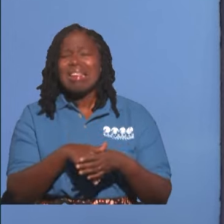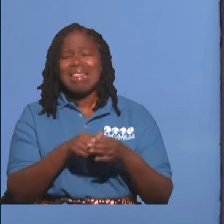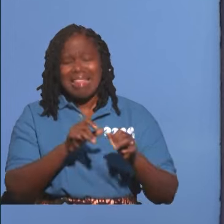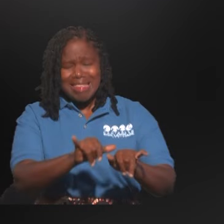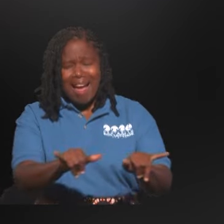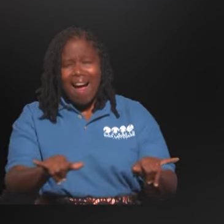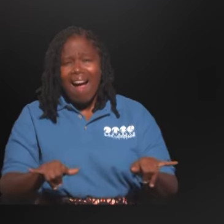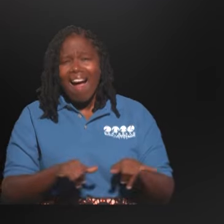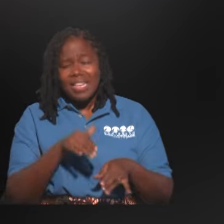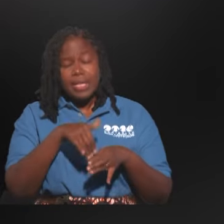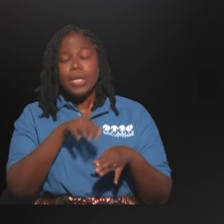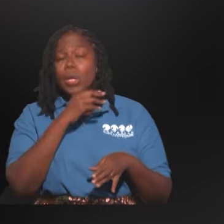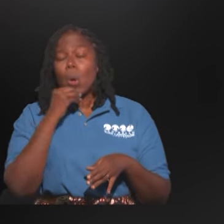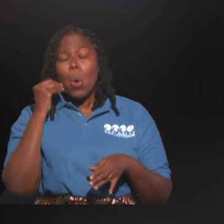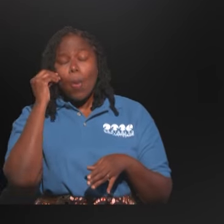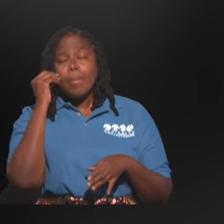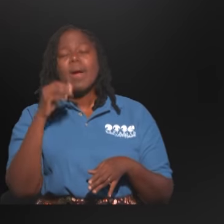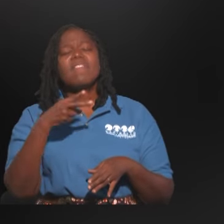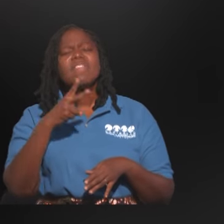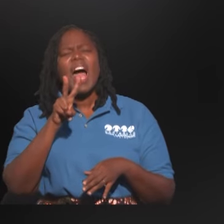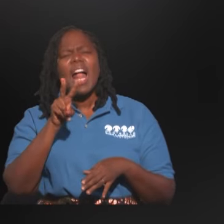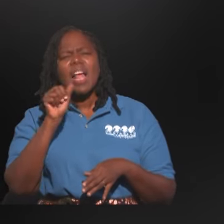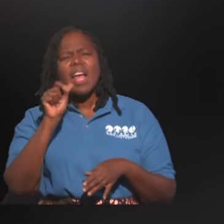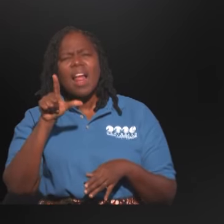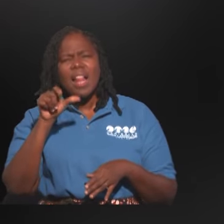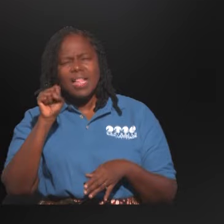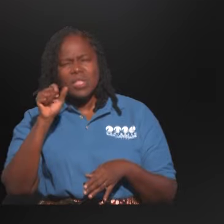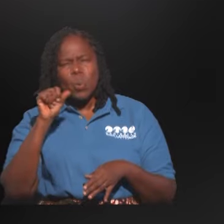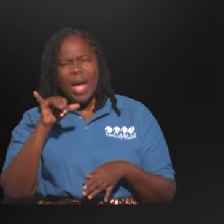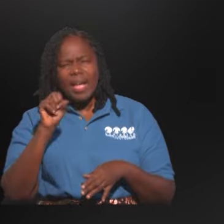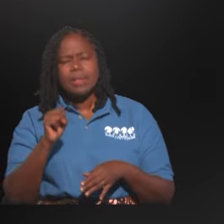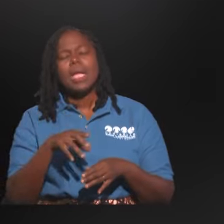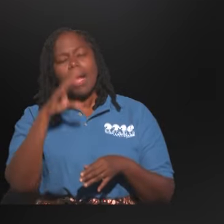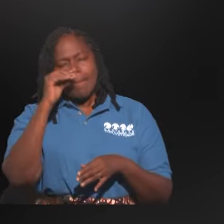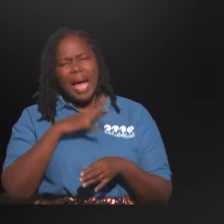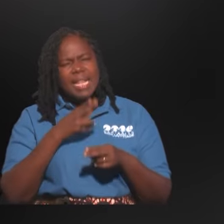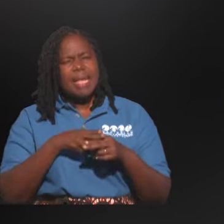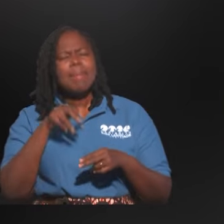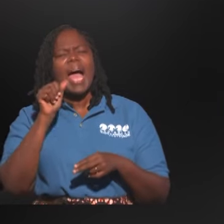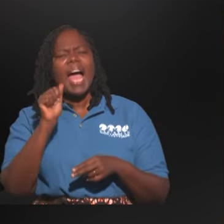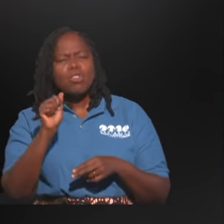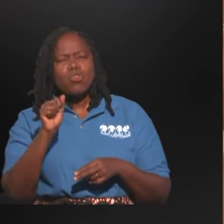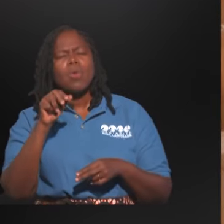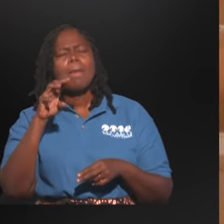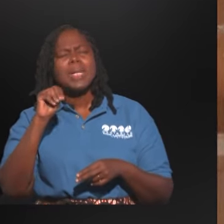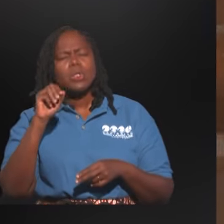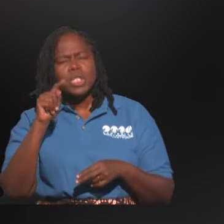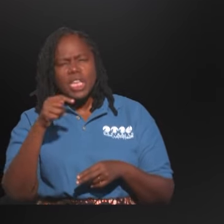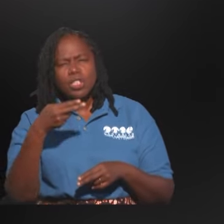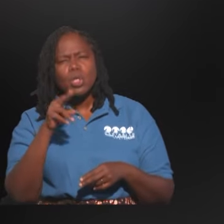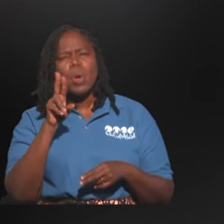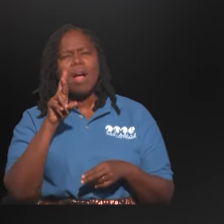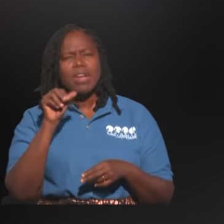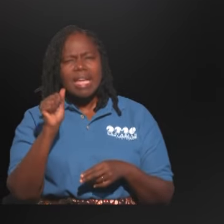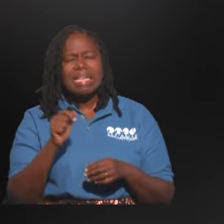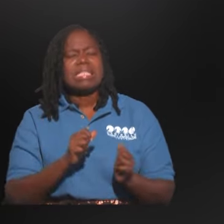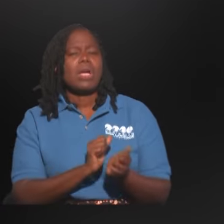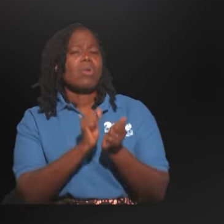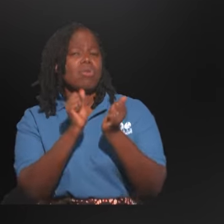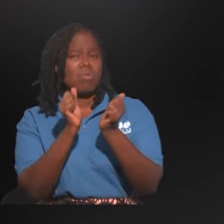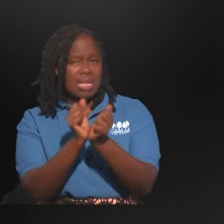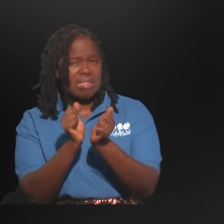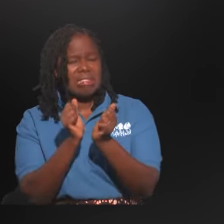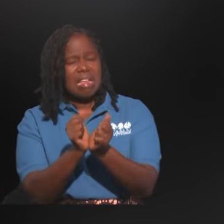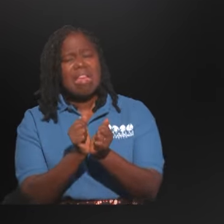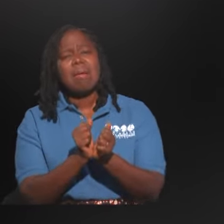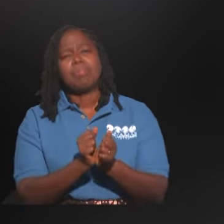Valsayn. Andrew Mathura was arrested after he was found hiding in a house in El Dorado on Wednesday night. The man was sought after the